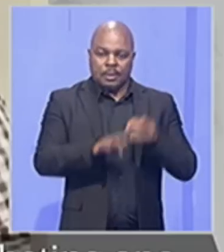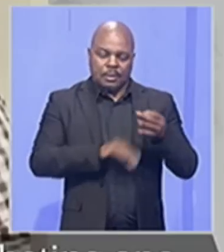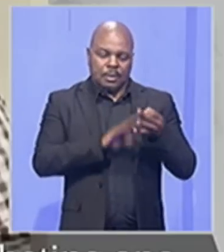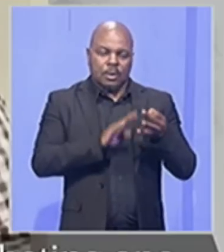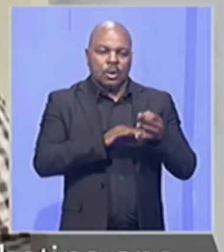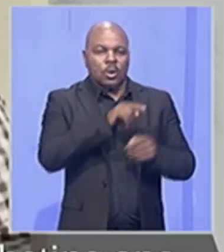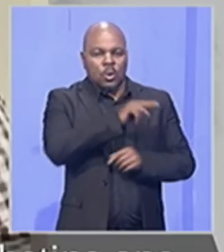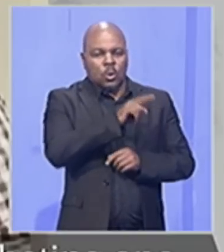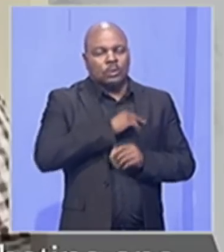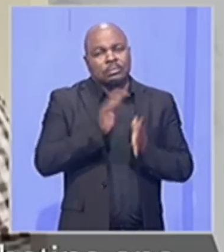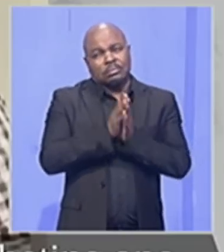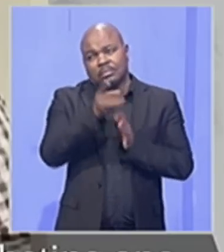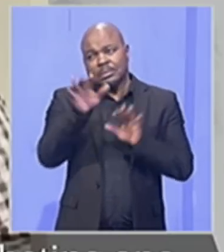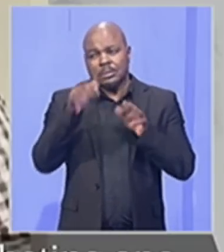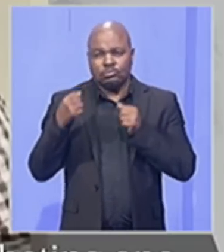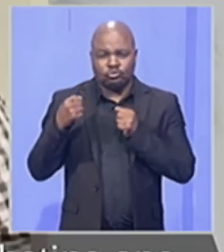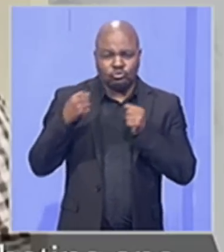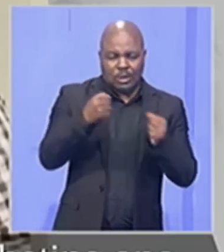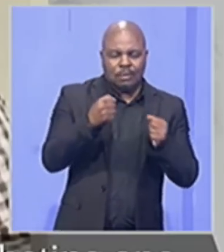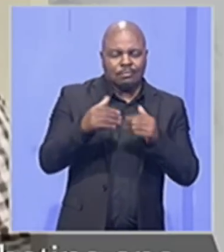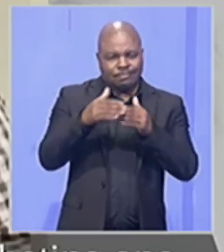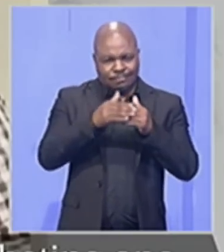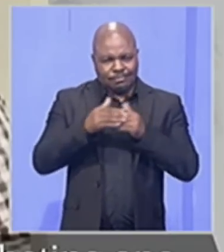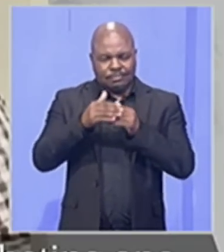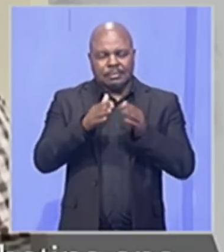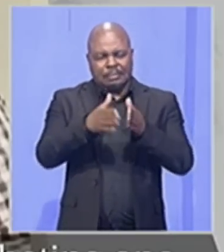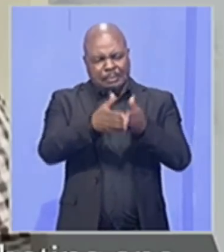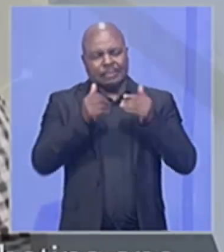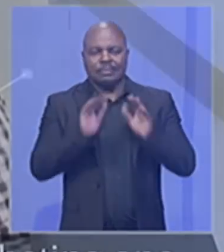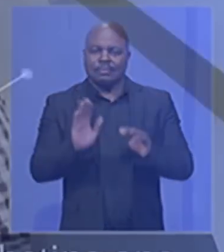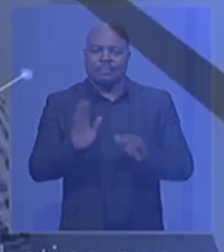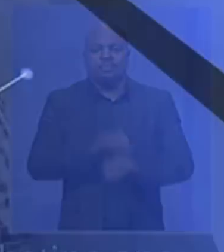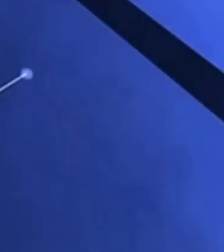drive cautiously and to reduce speed.